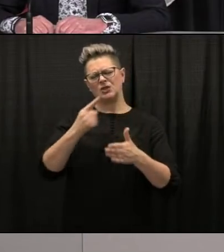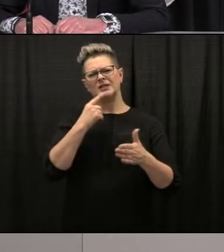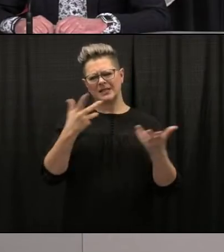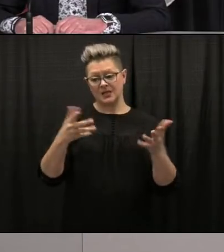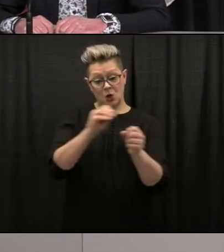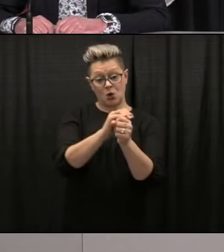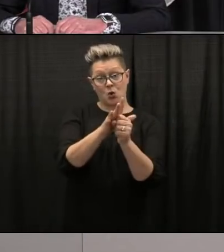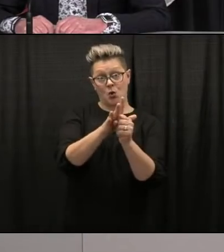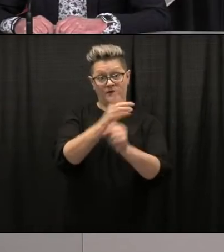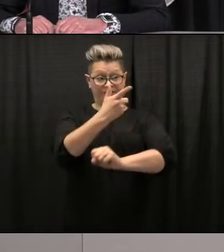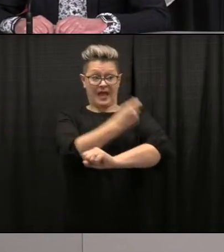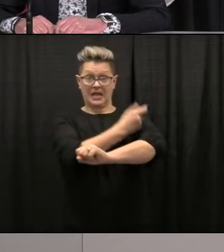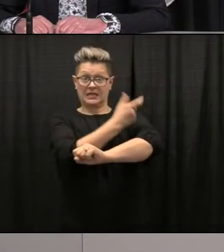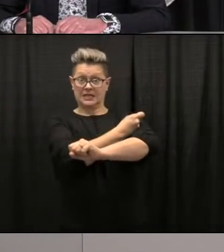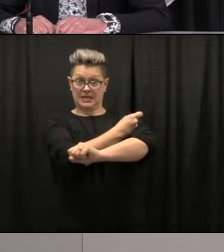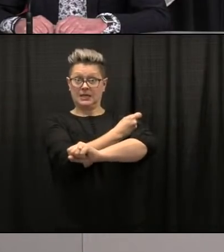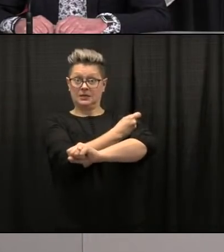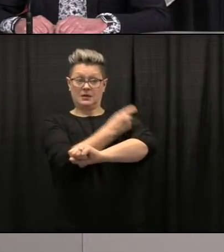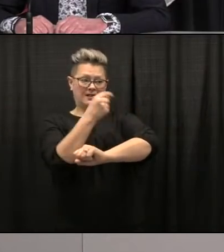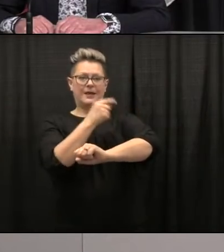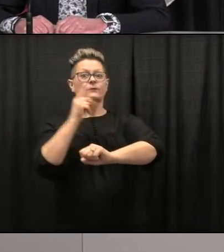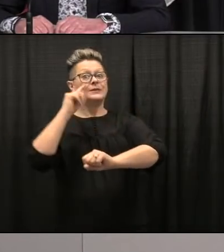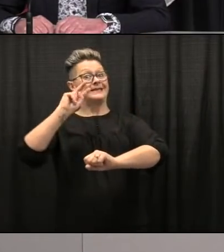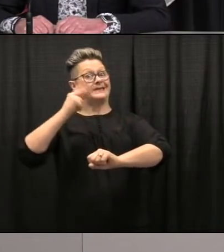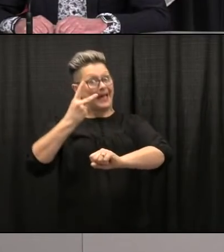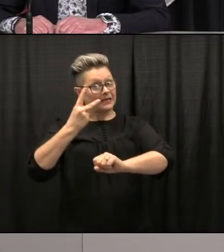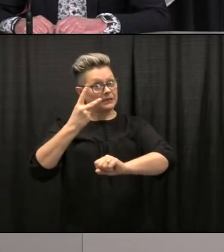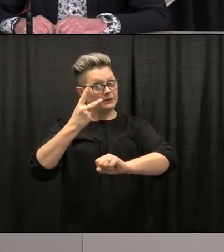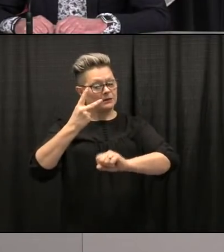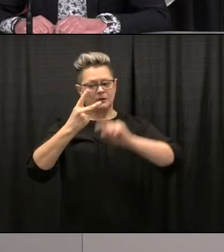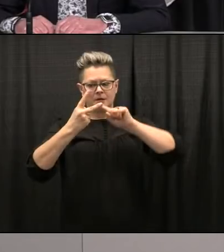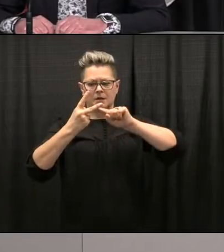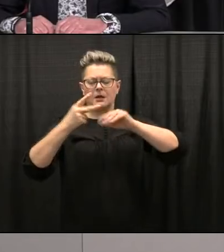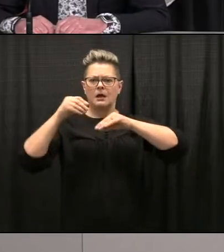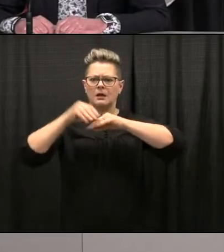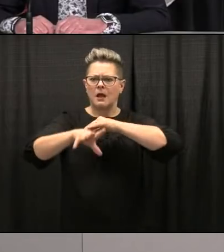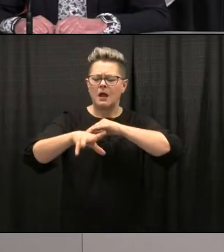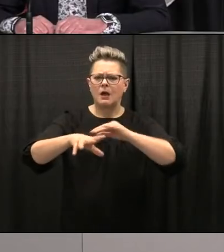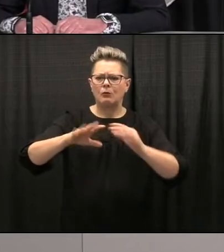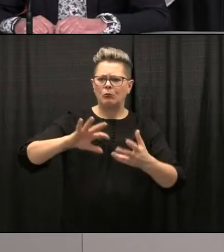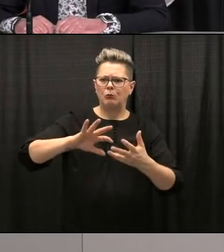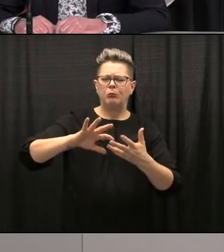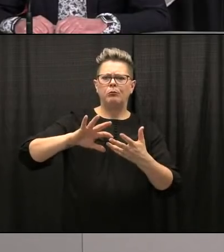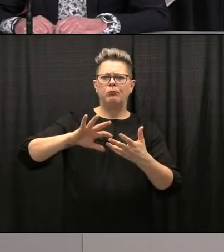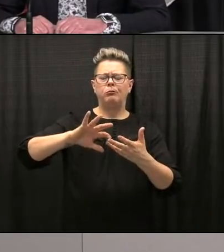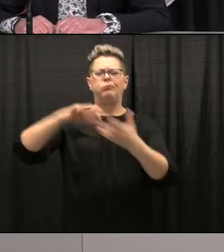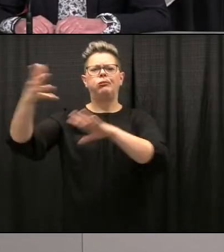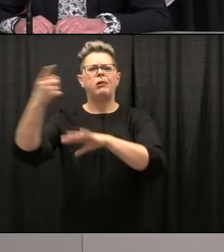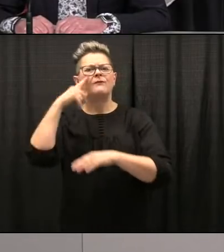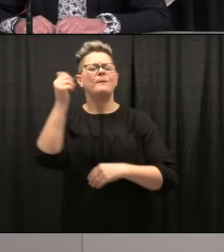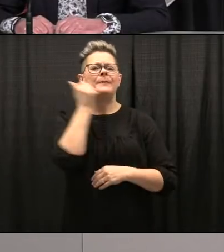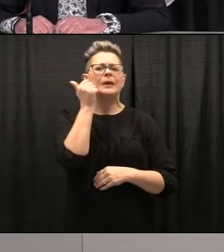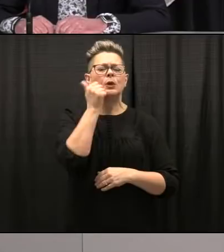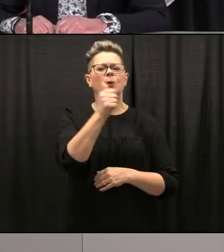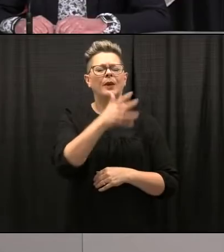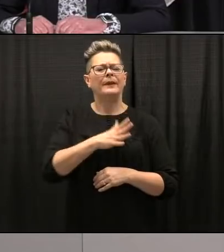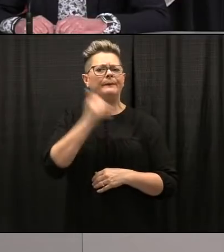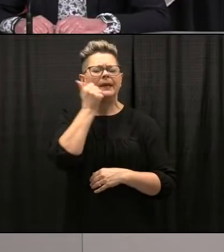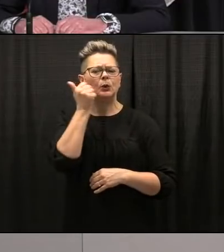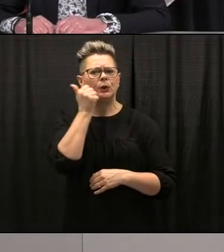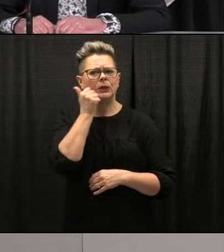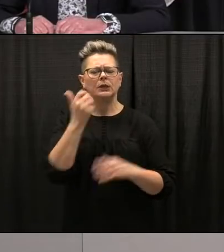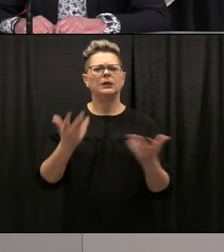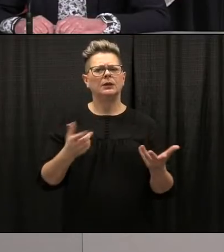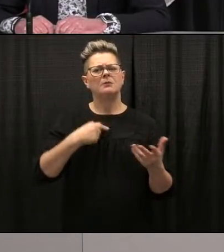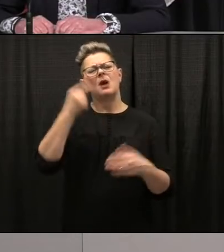COVID-19 vaccine, particularly the second dose, are causing some disruptions in menstrual cycles. I was wondering if one of you could